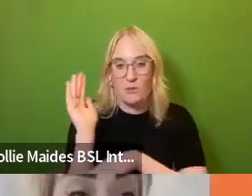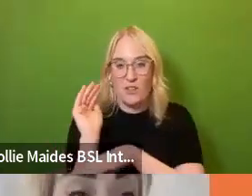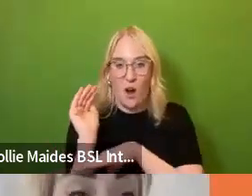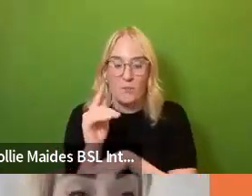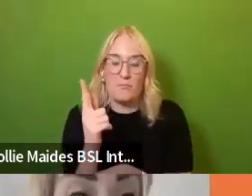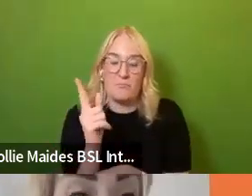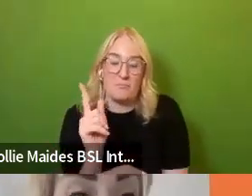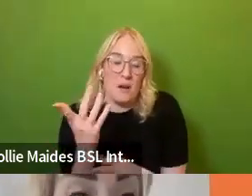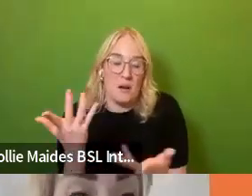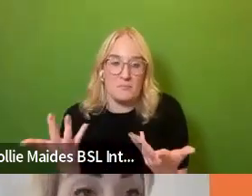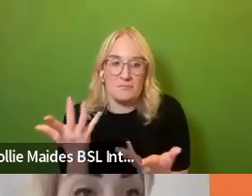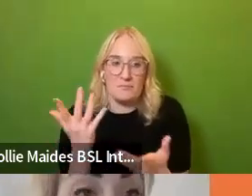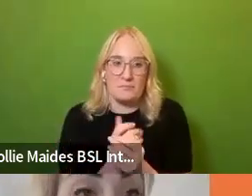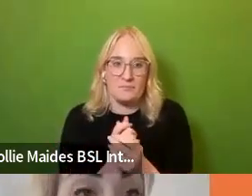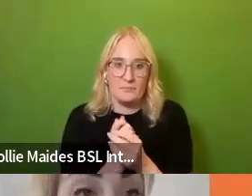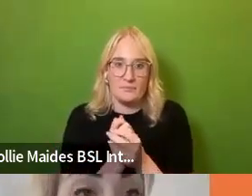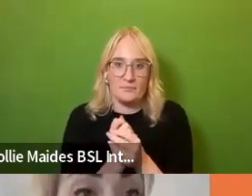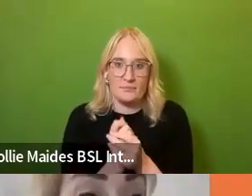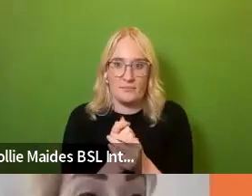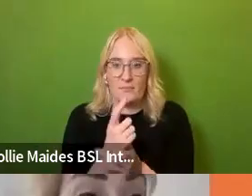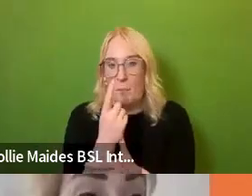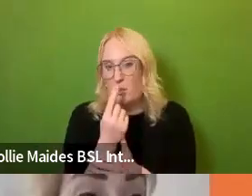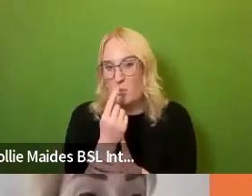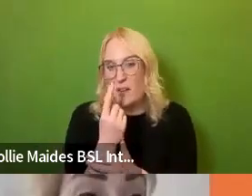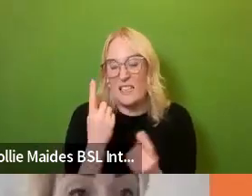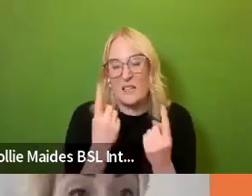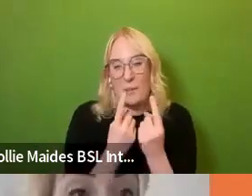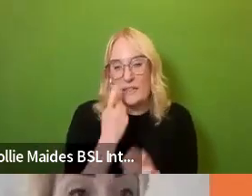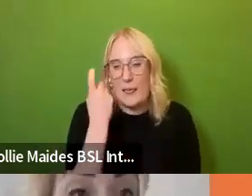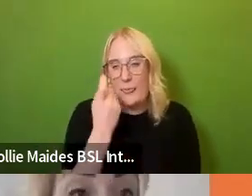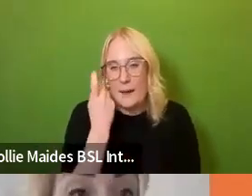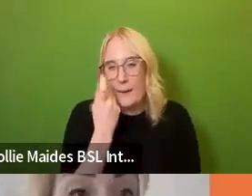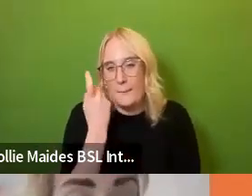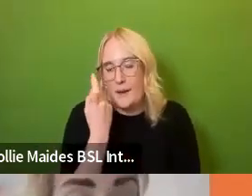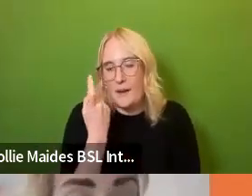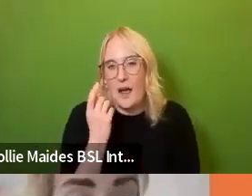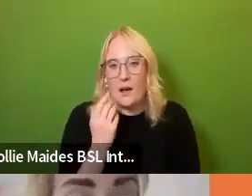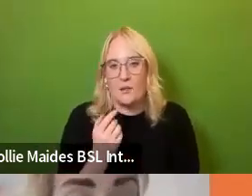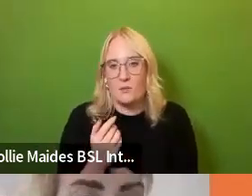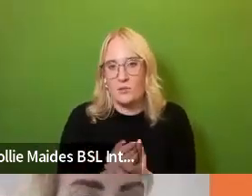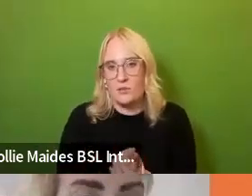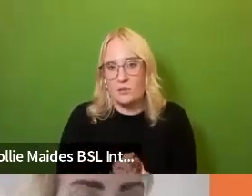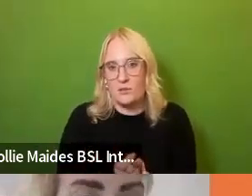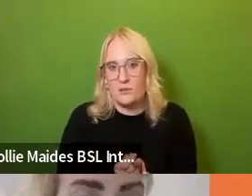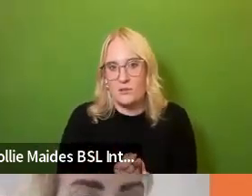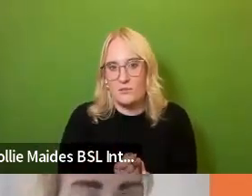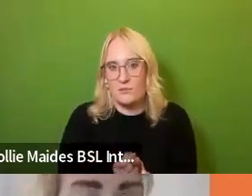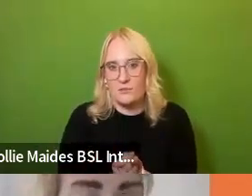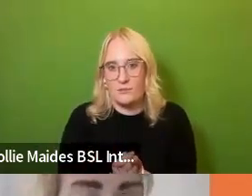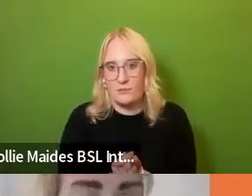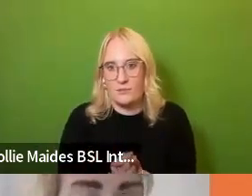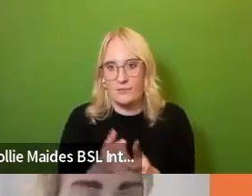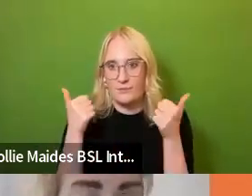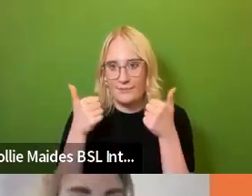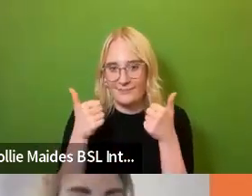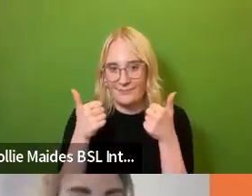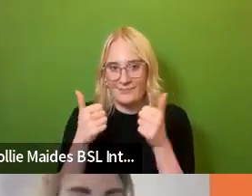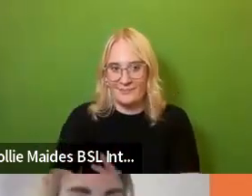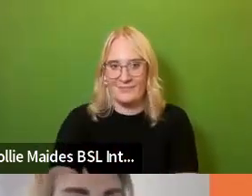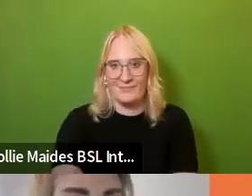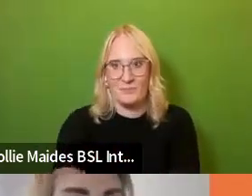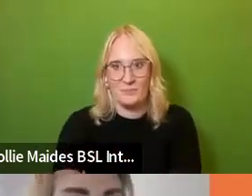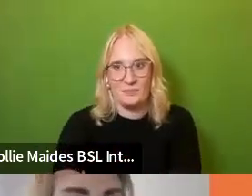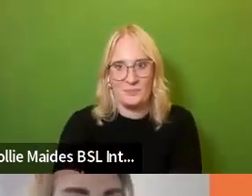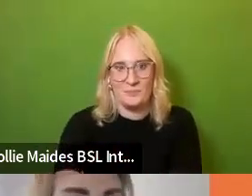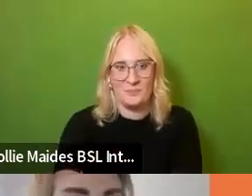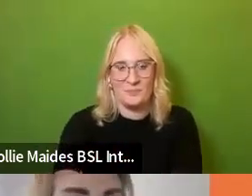might be something to consider when you're thinking about putting, the bigger picture all together. All right,